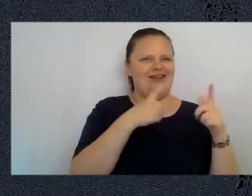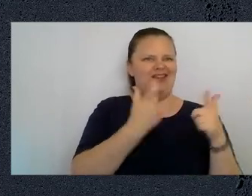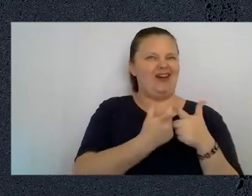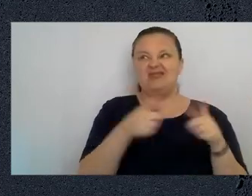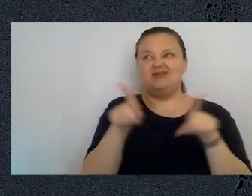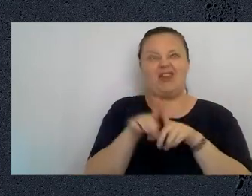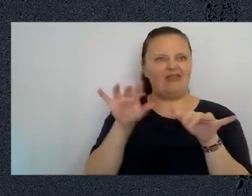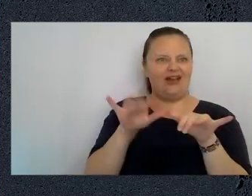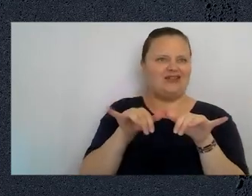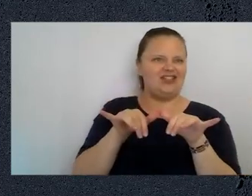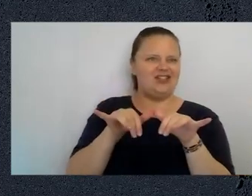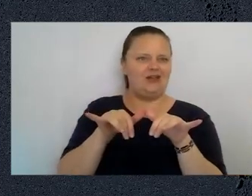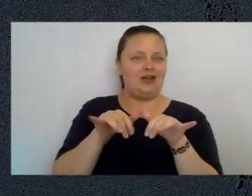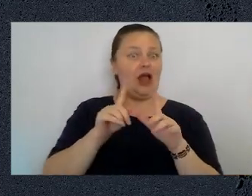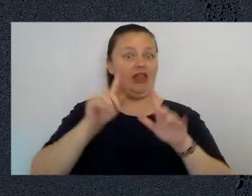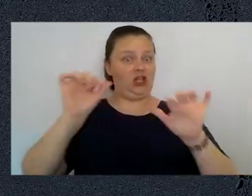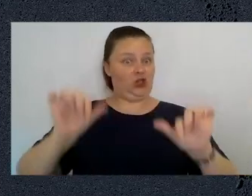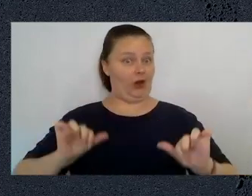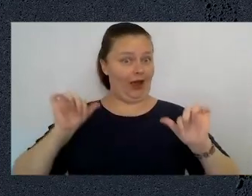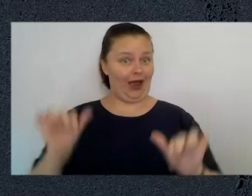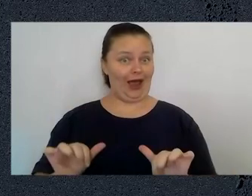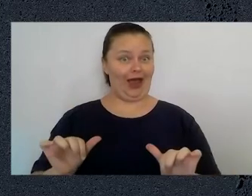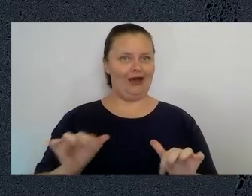in engineering. Yeah. It's like, and that's okay, and in some schools,